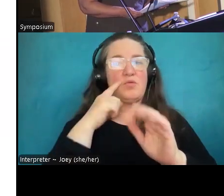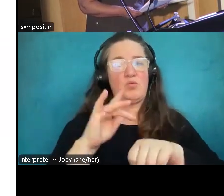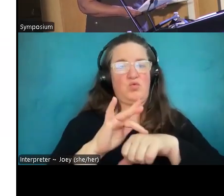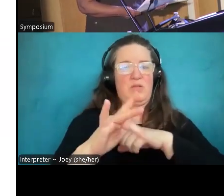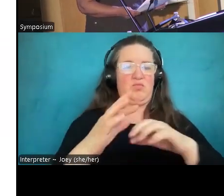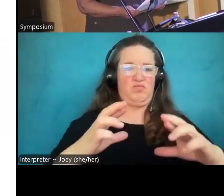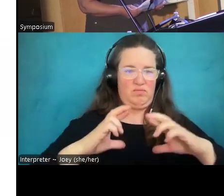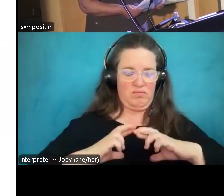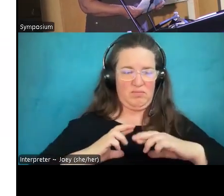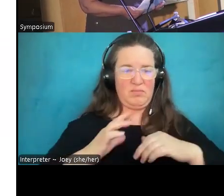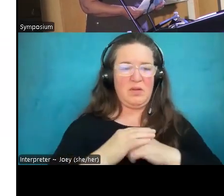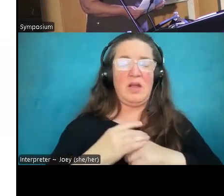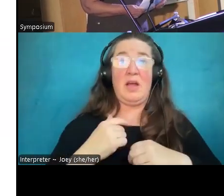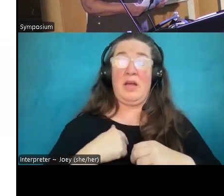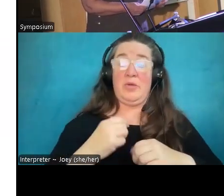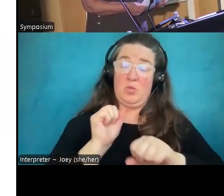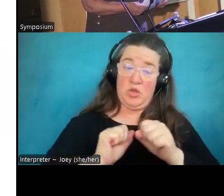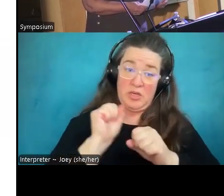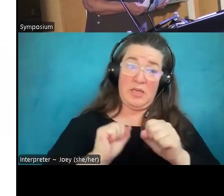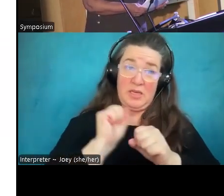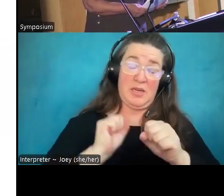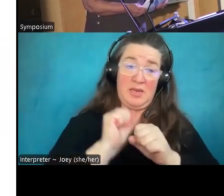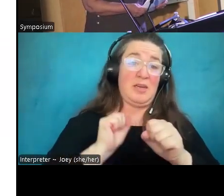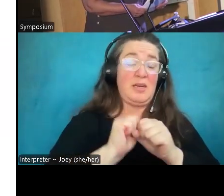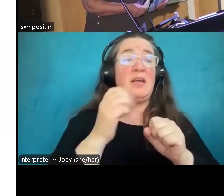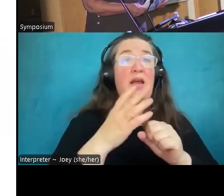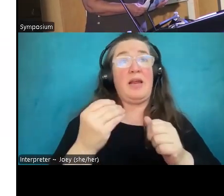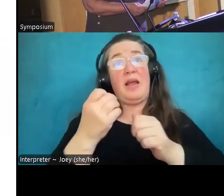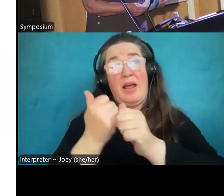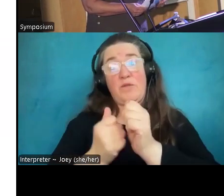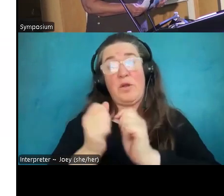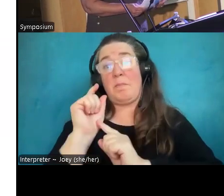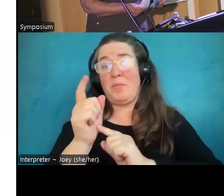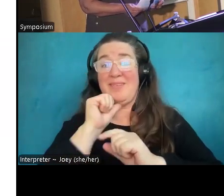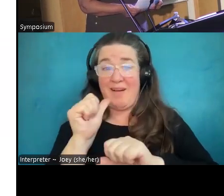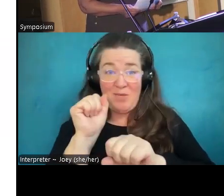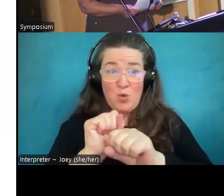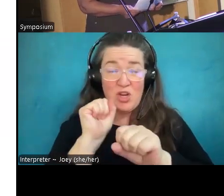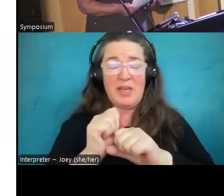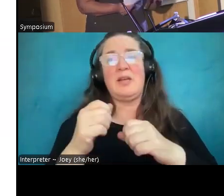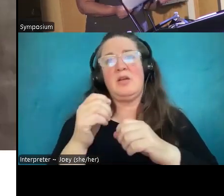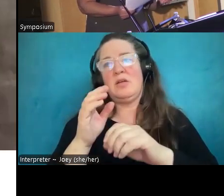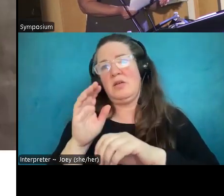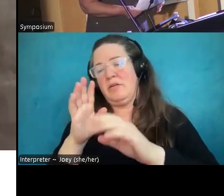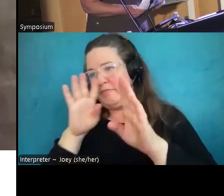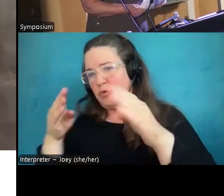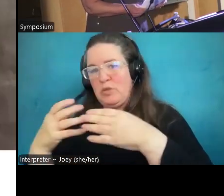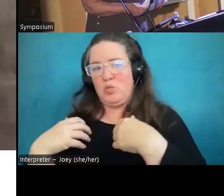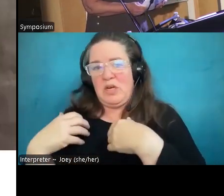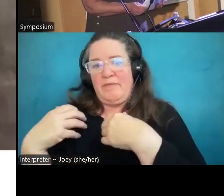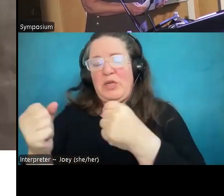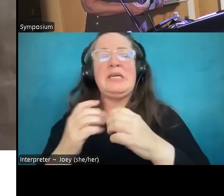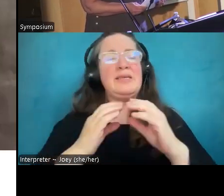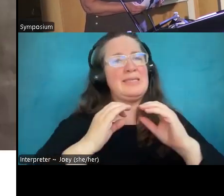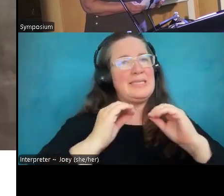to work and spending every minute outside of work recovering. Teaching was too much for me, so picking up a hobby